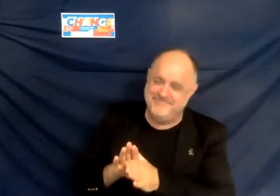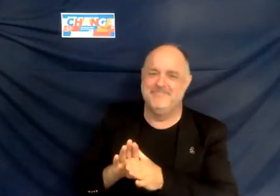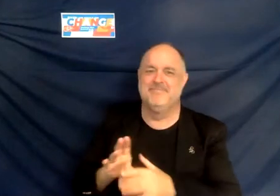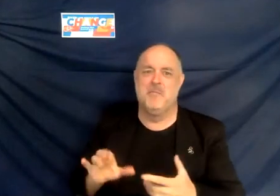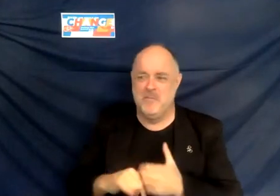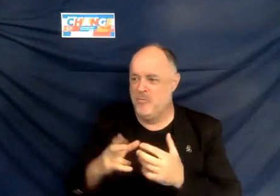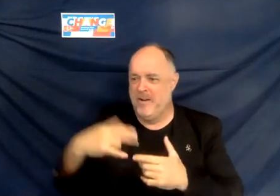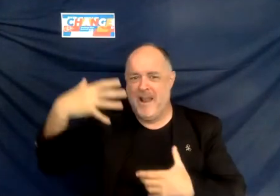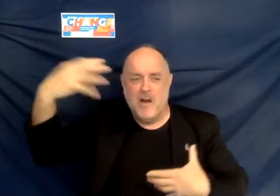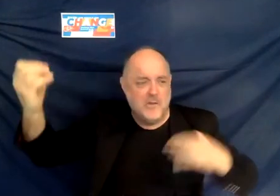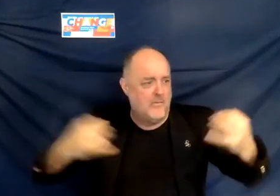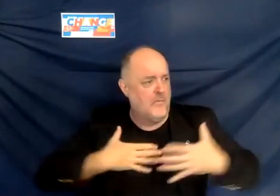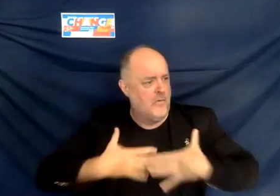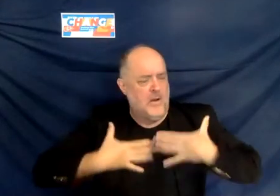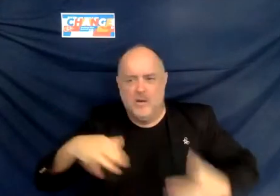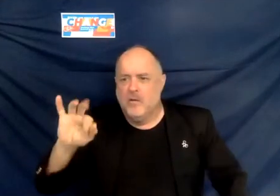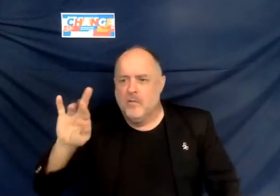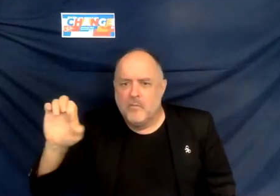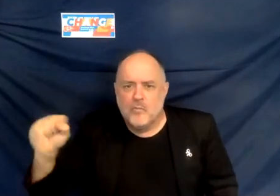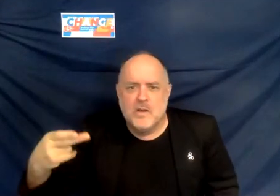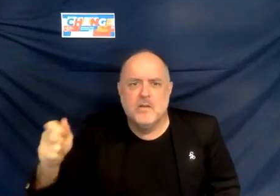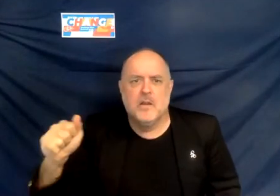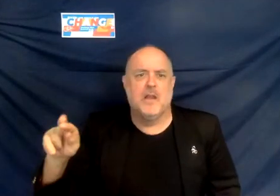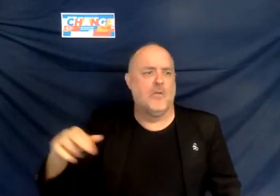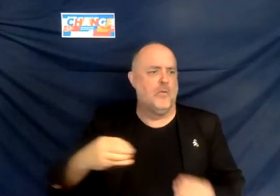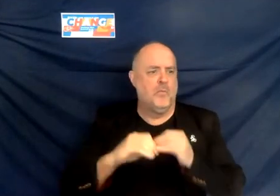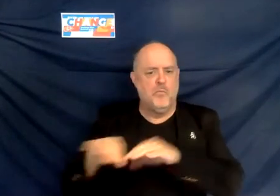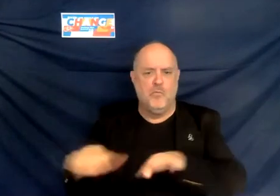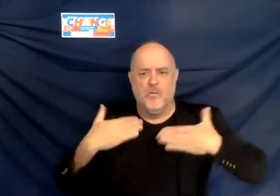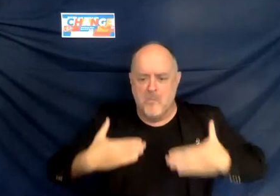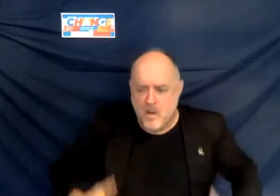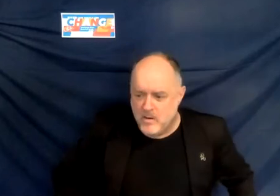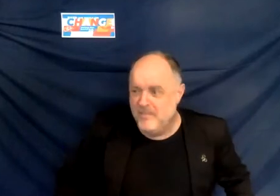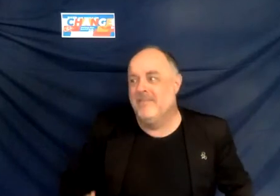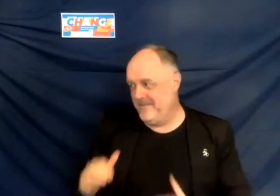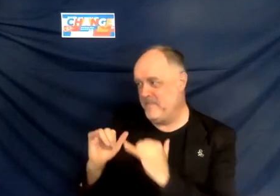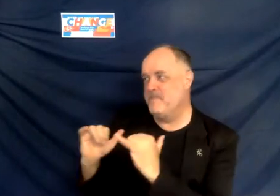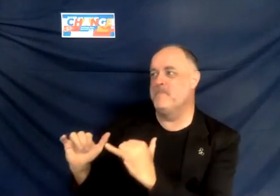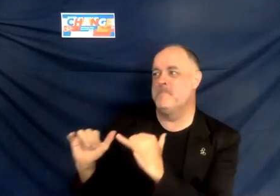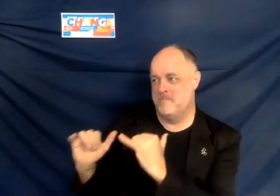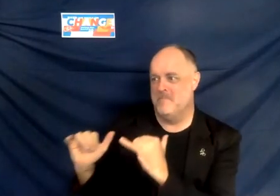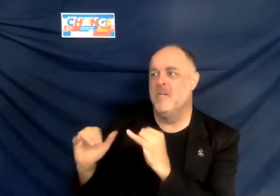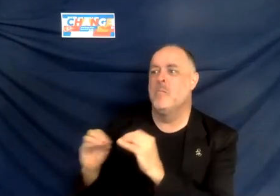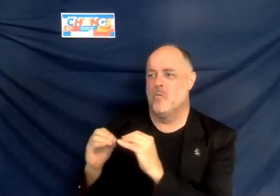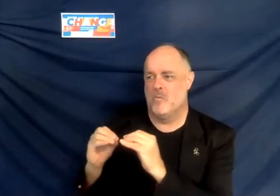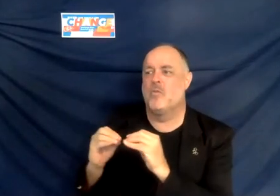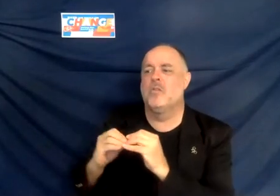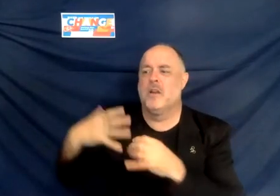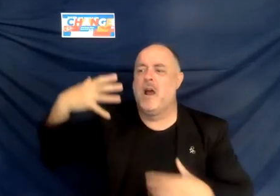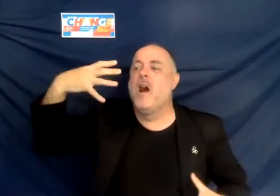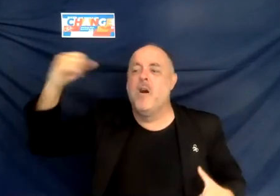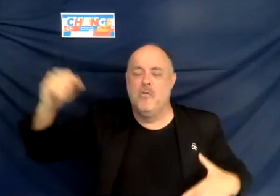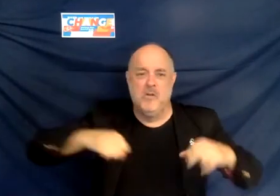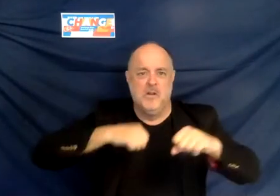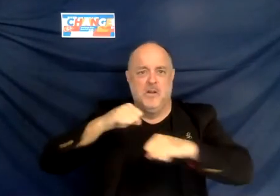try to get outside and get some fresh air and move their bodies, and we ourselves have certainly done that and more frequently